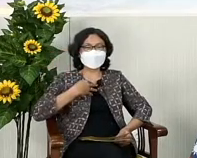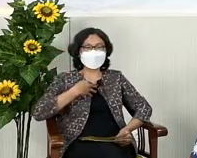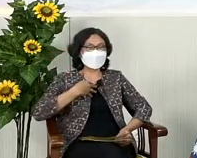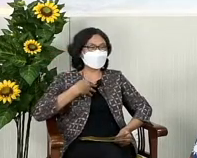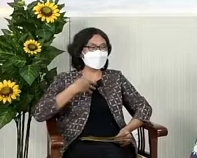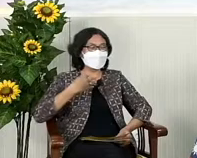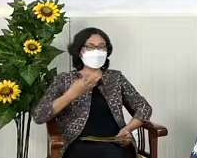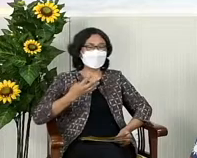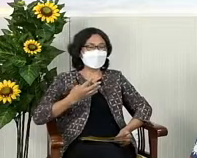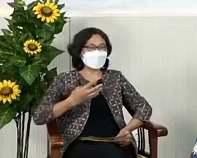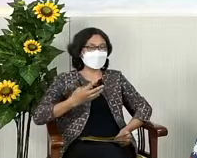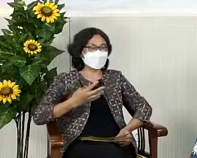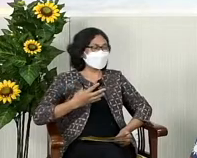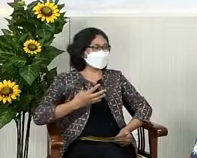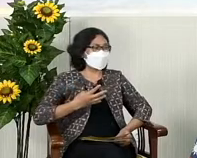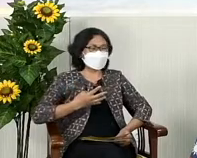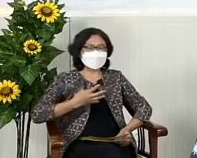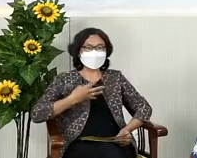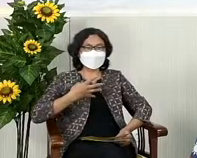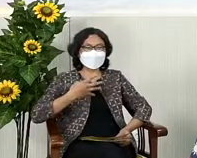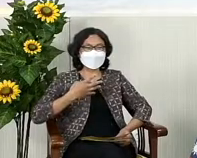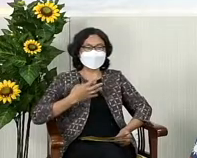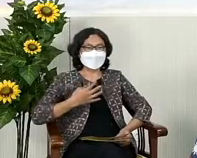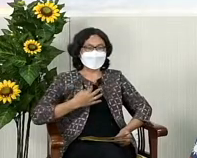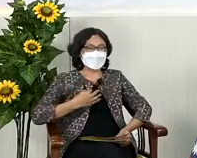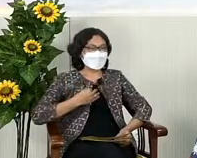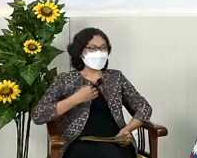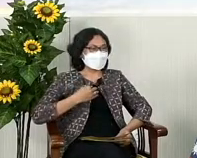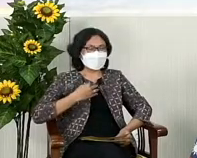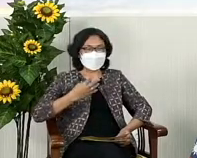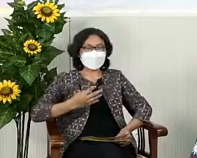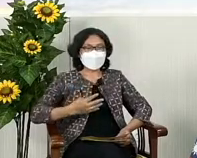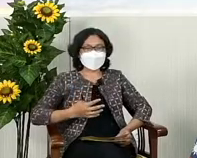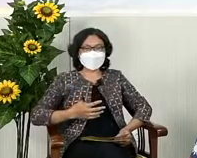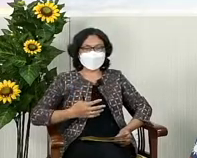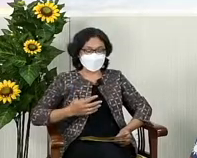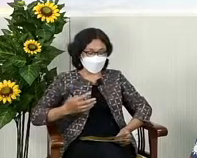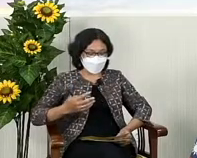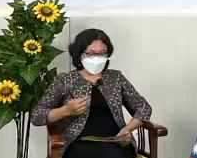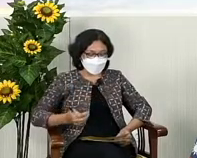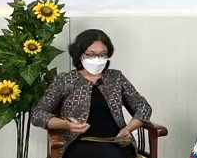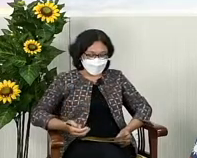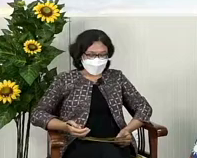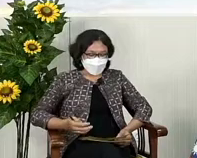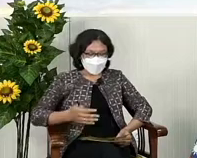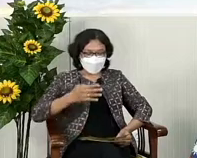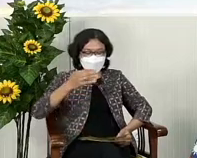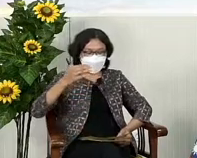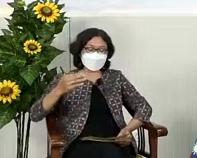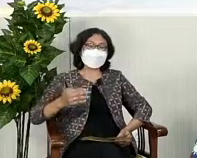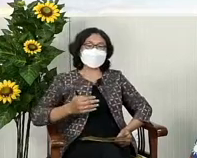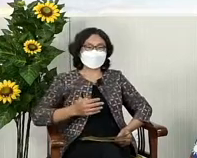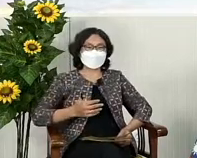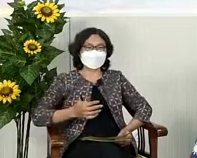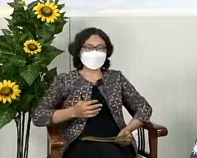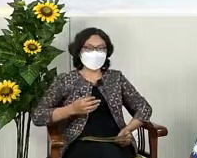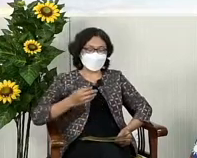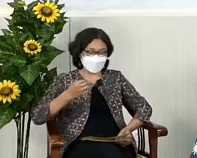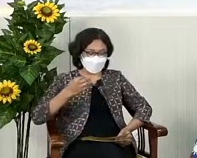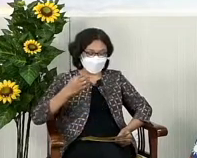feel grief, maybe we feel guilty, maybe suffering at all. How to